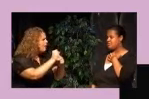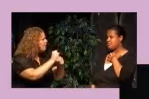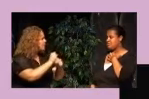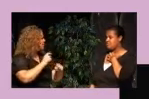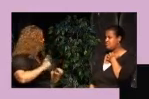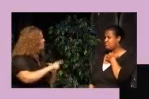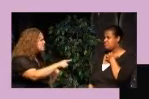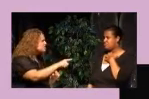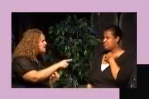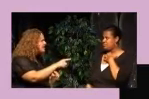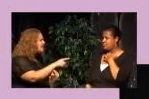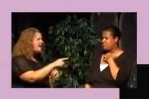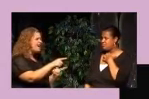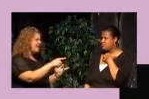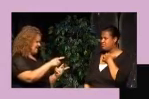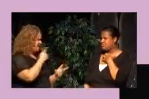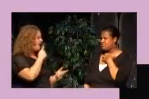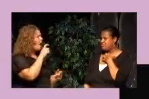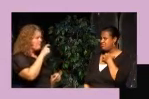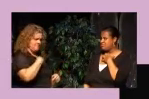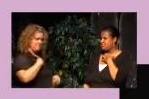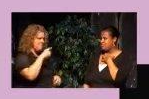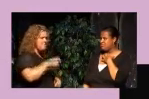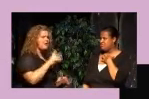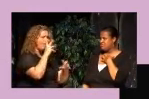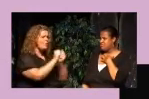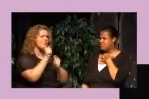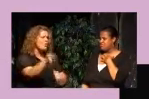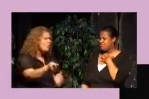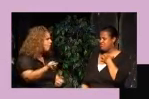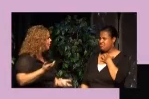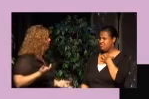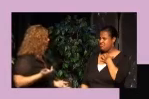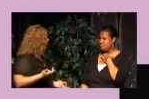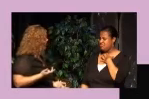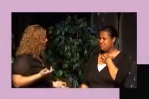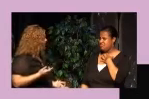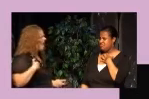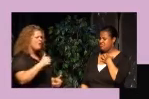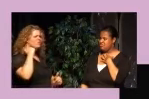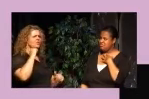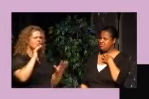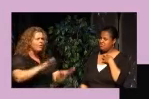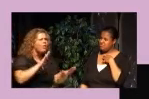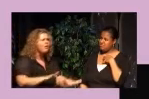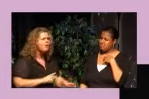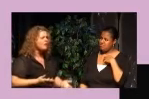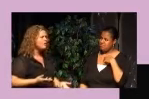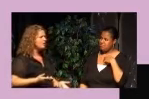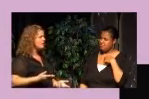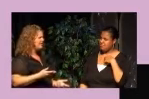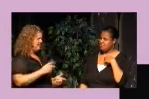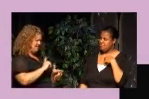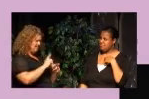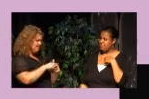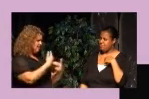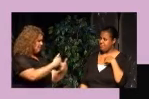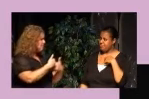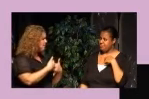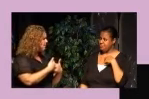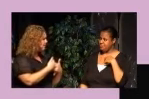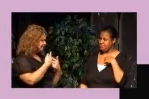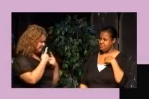instead insisted that I be charmed by her. And when I failed to comply, she accused me of being...